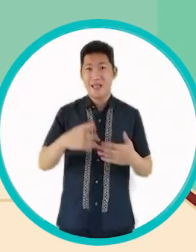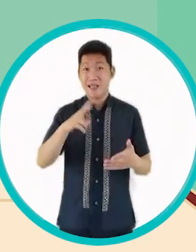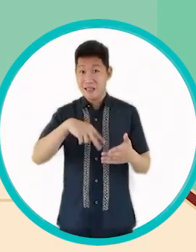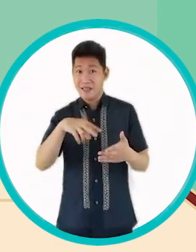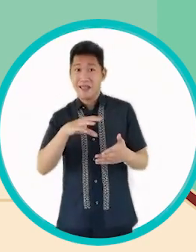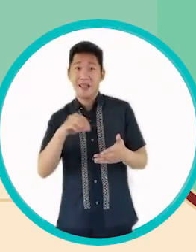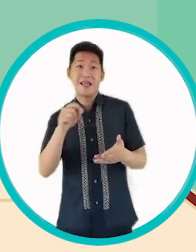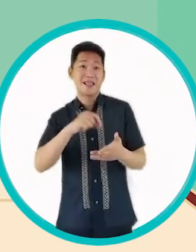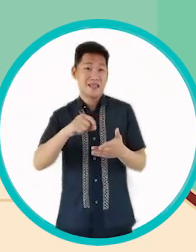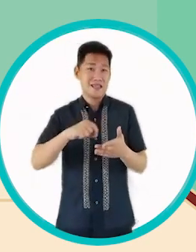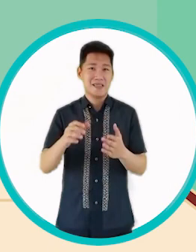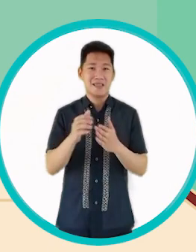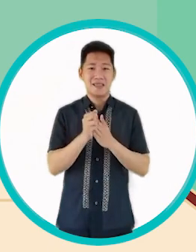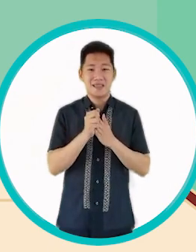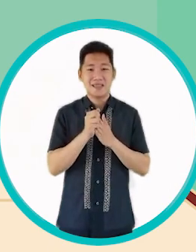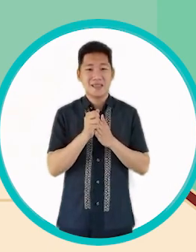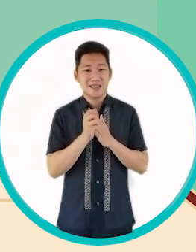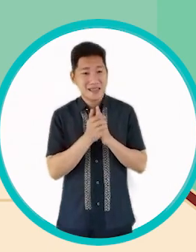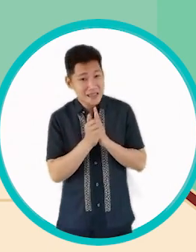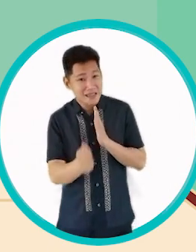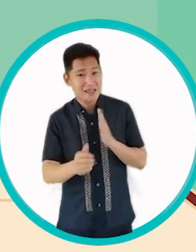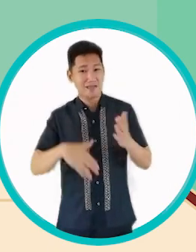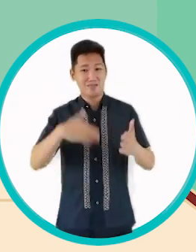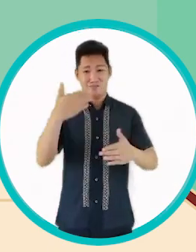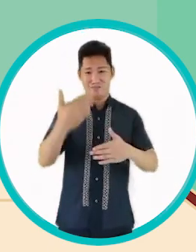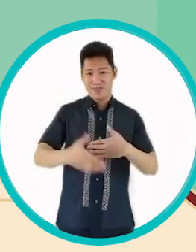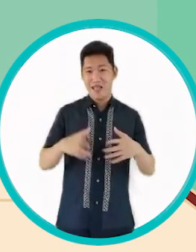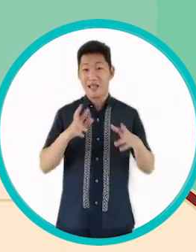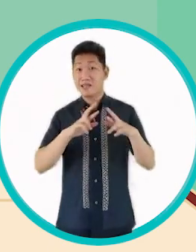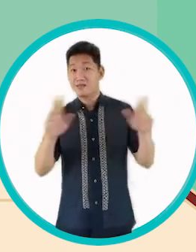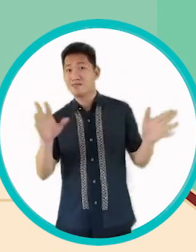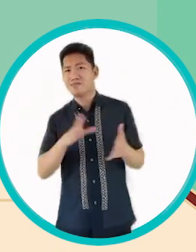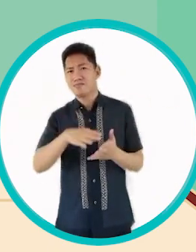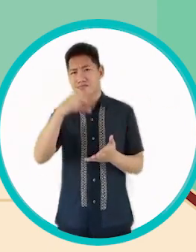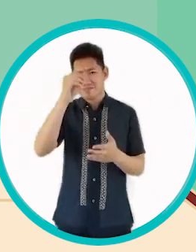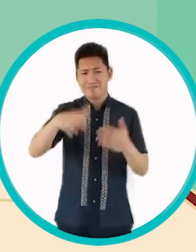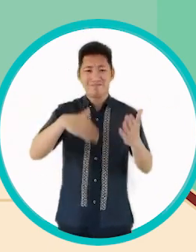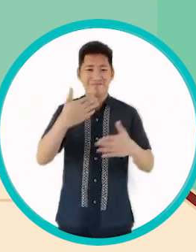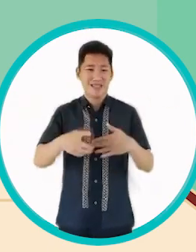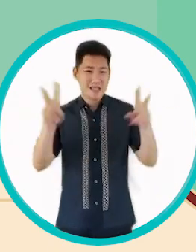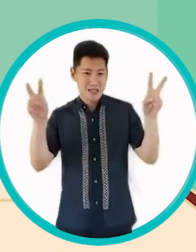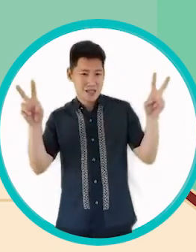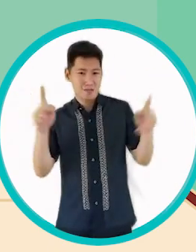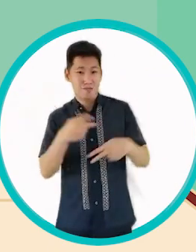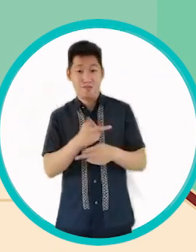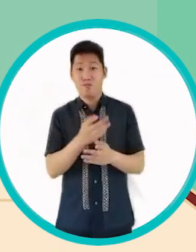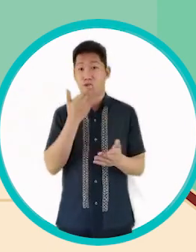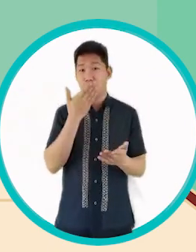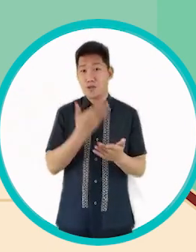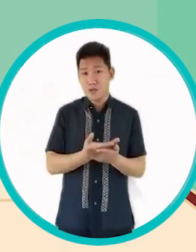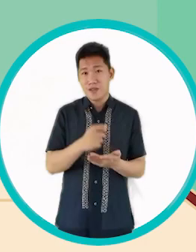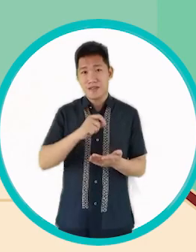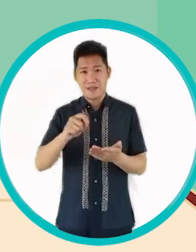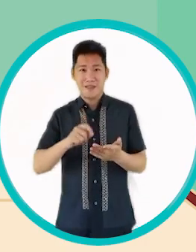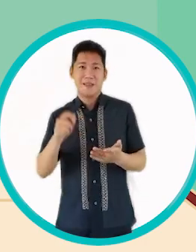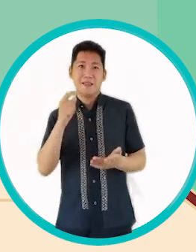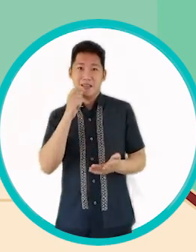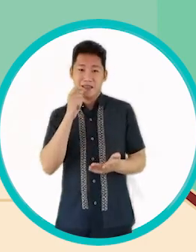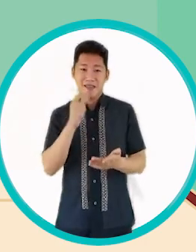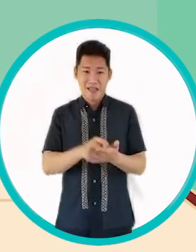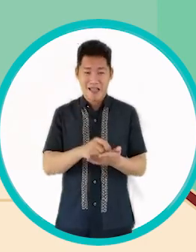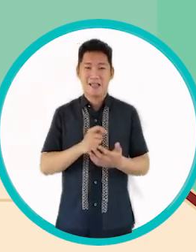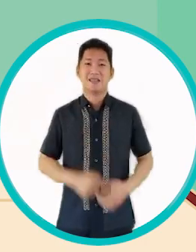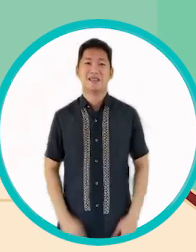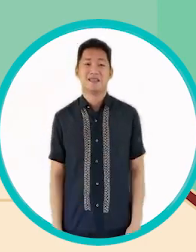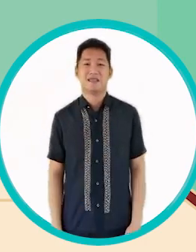for reading and writing skills. For our next episode, get ready to learn the next topic, the properties of a